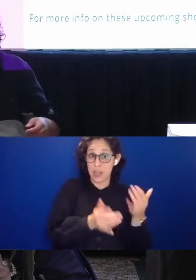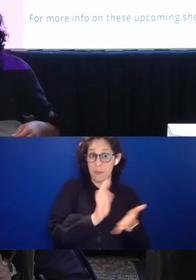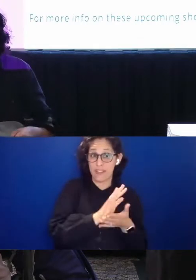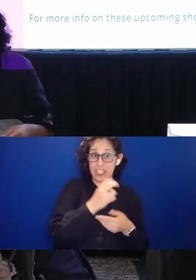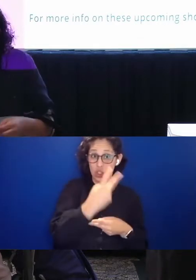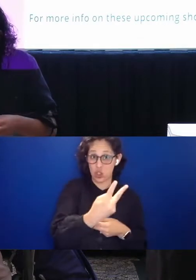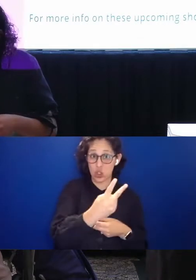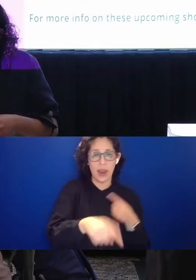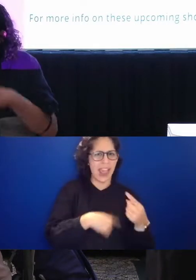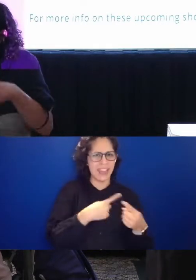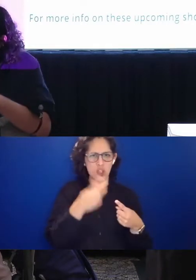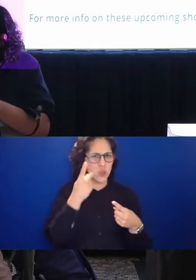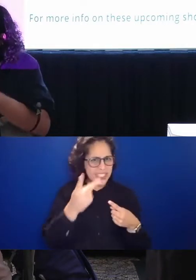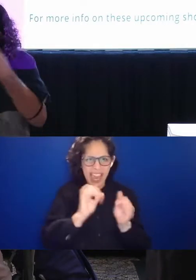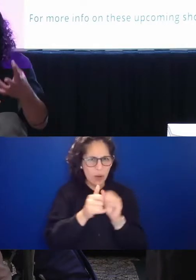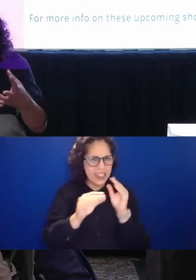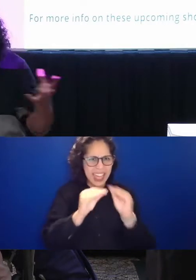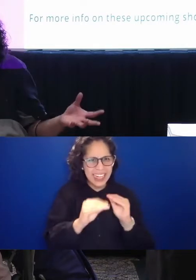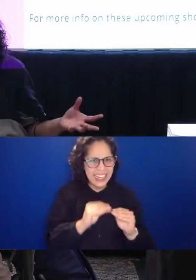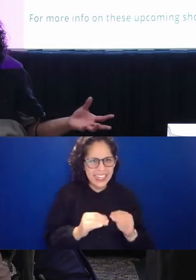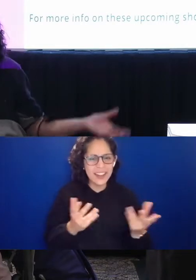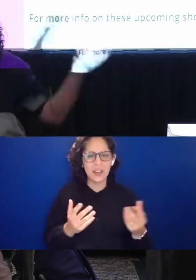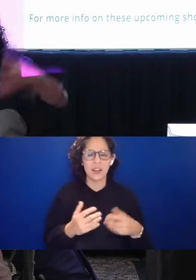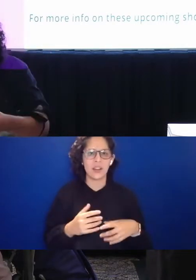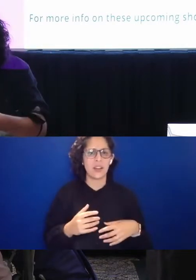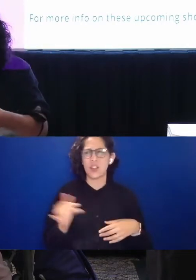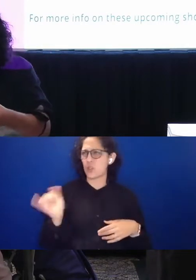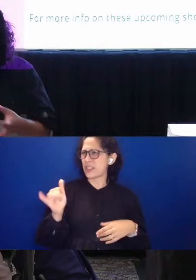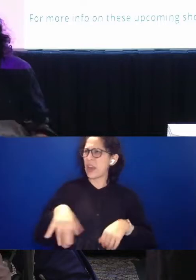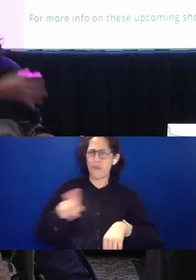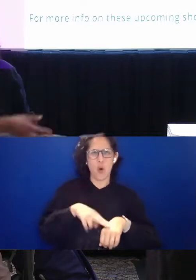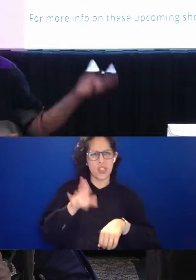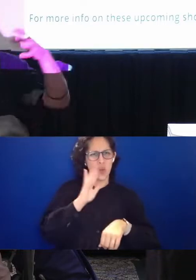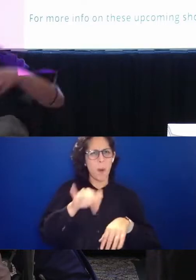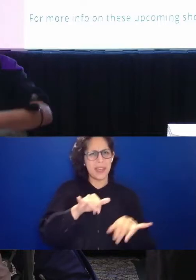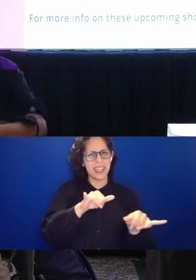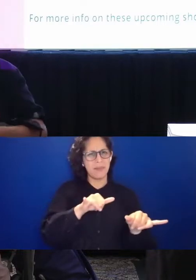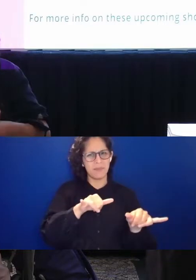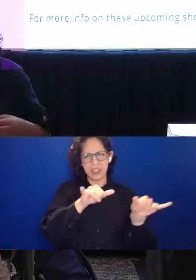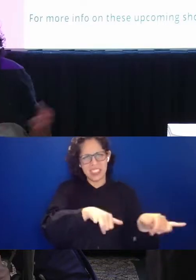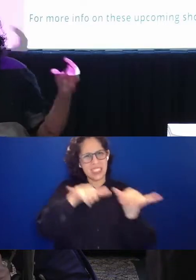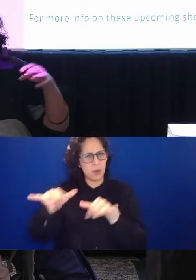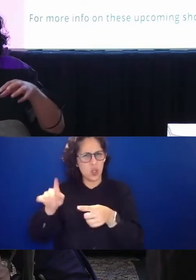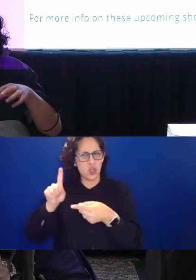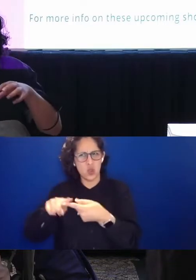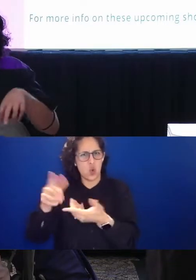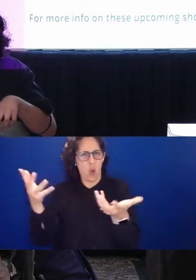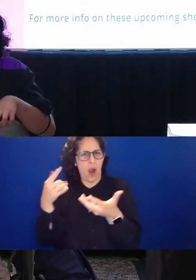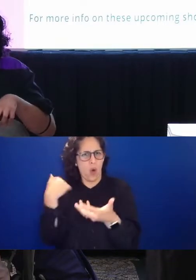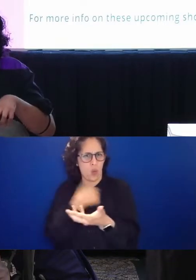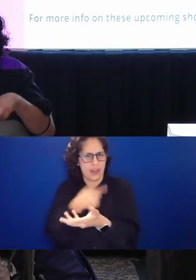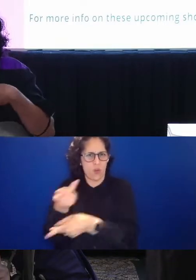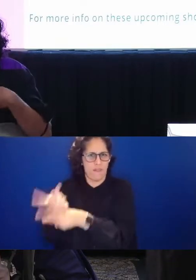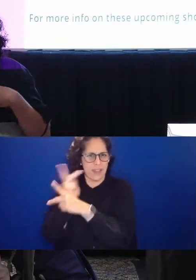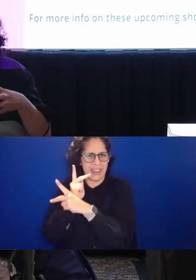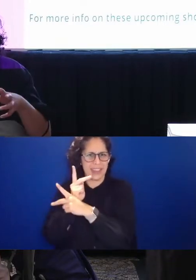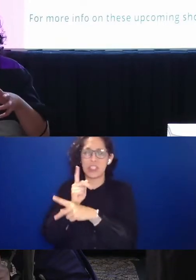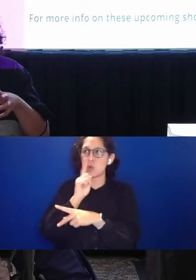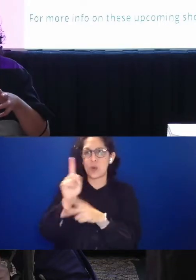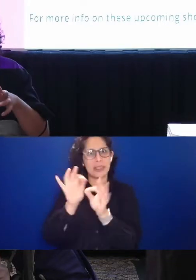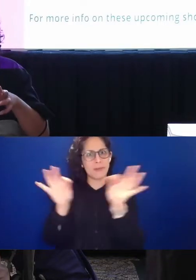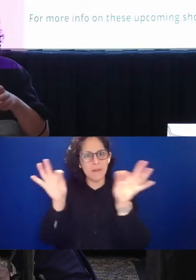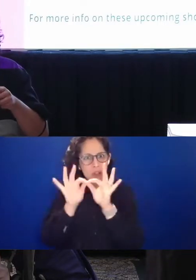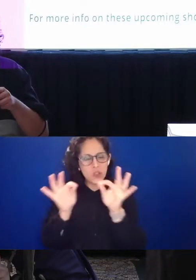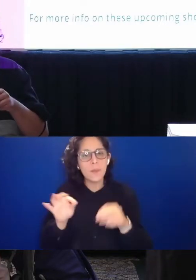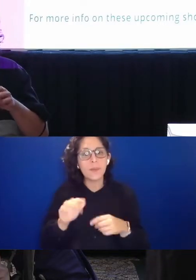thing that's edited, so then their sound design, of course, is gonna be reflective of the thing it's referencing. It's super referential. And in early directing classes,